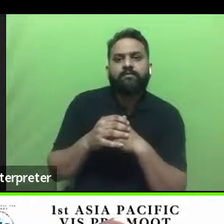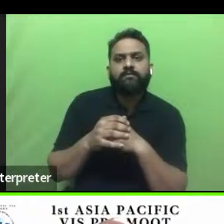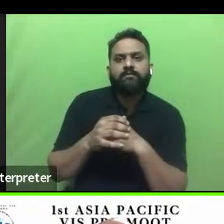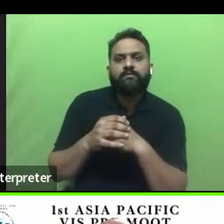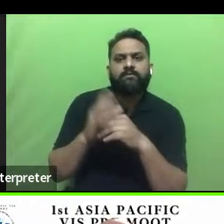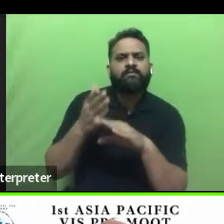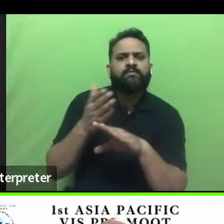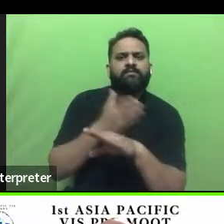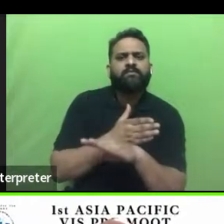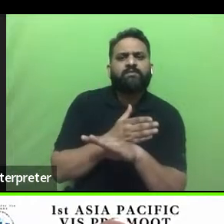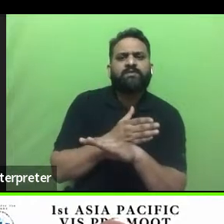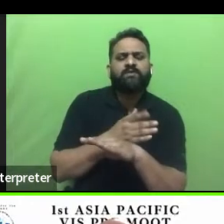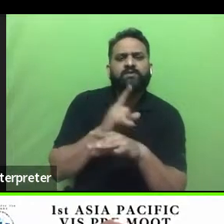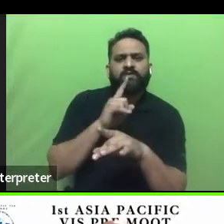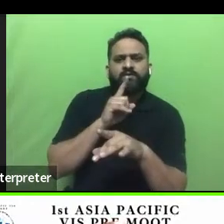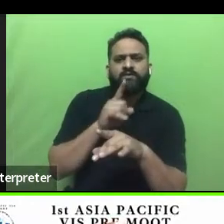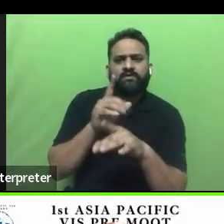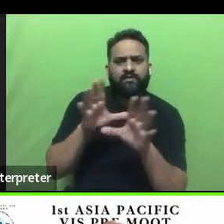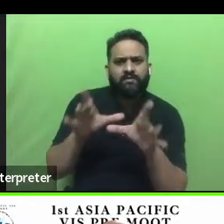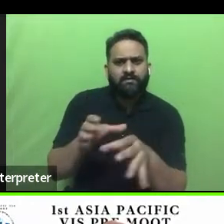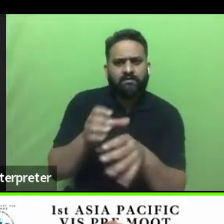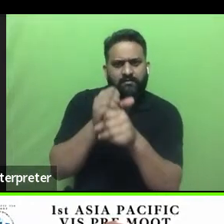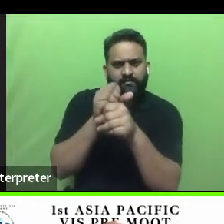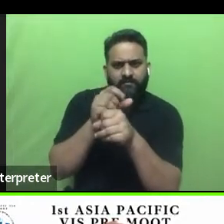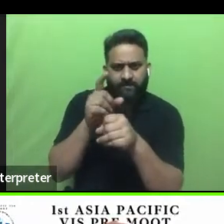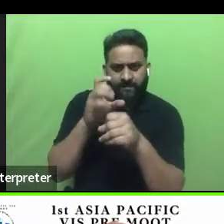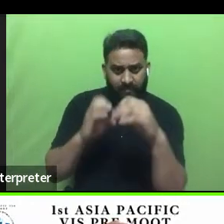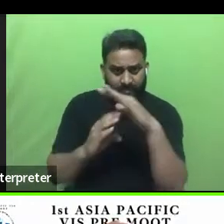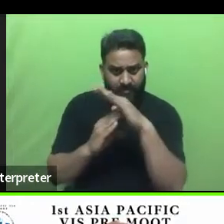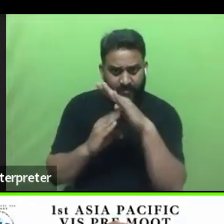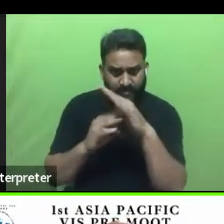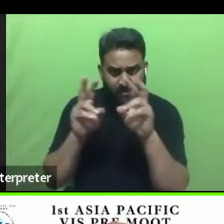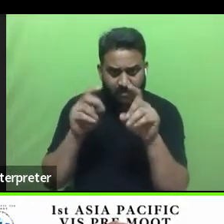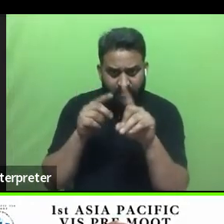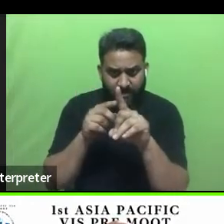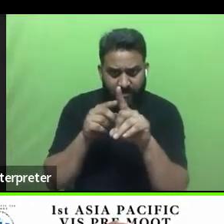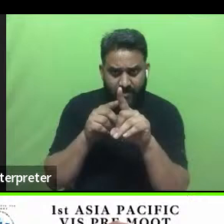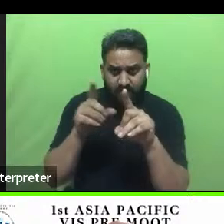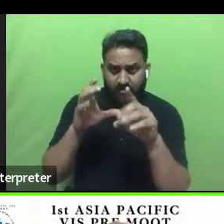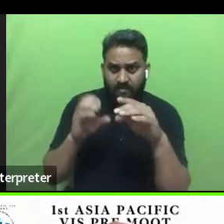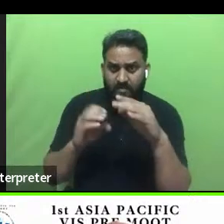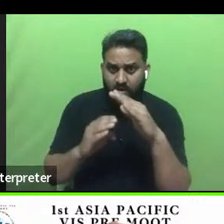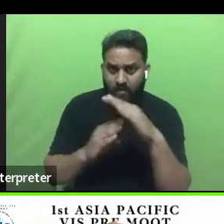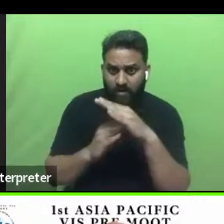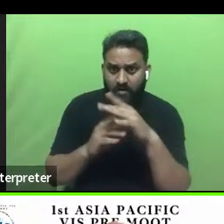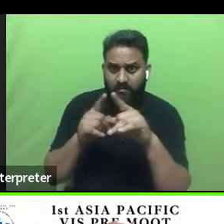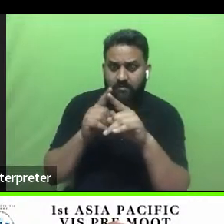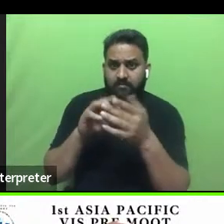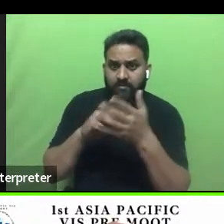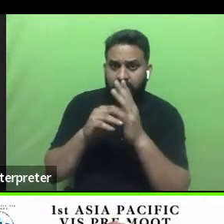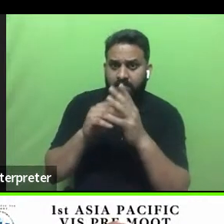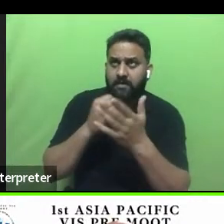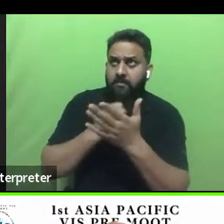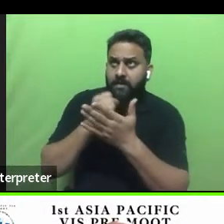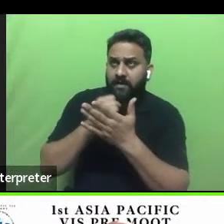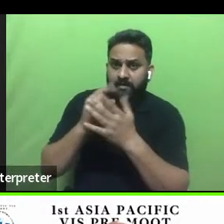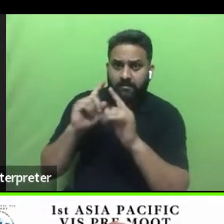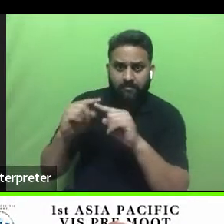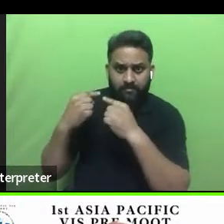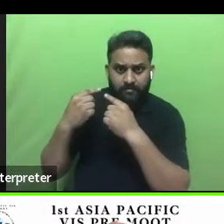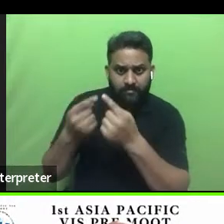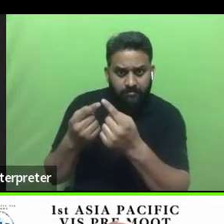Earlier they have actually concluded 40 contracts. Will that count as established practice?